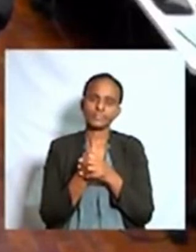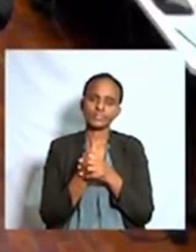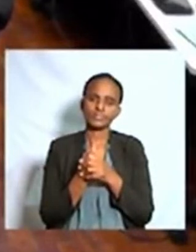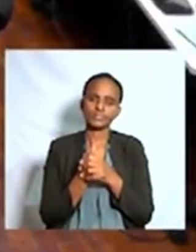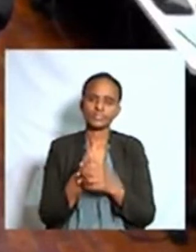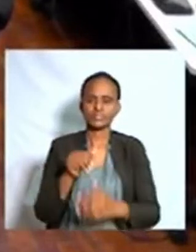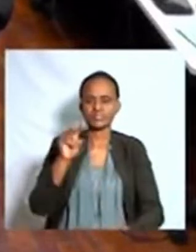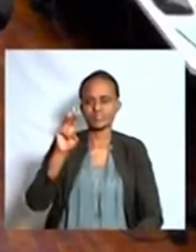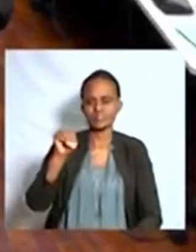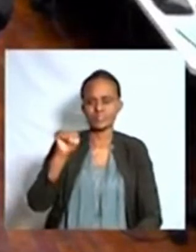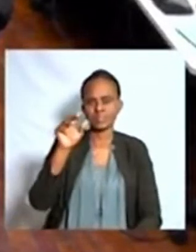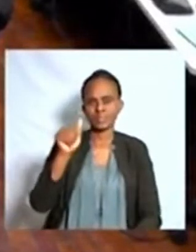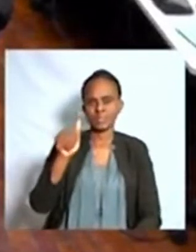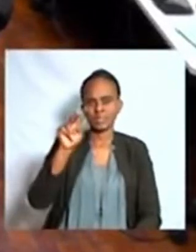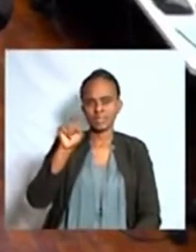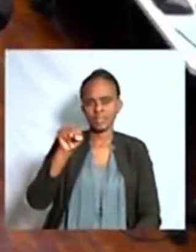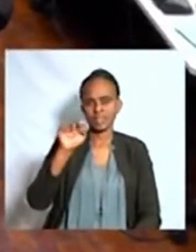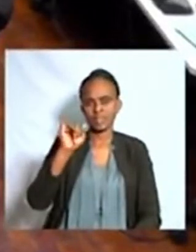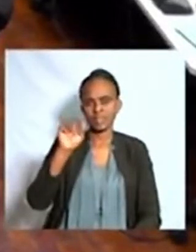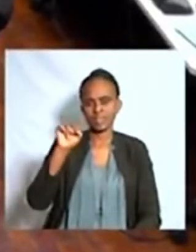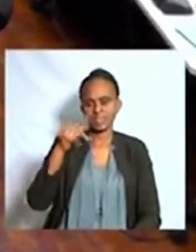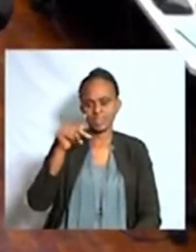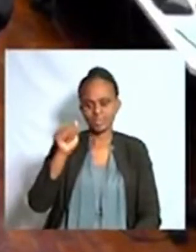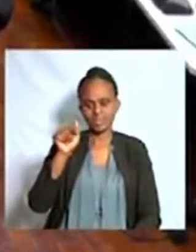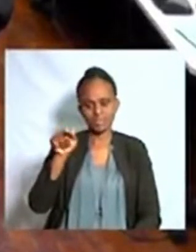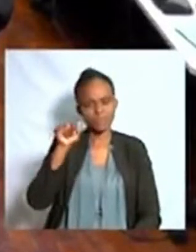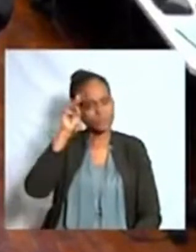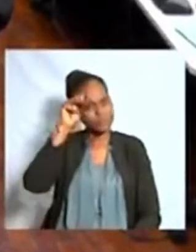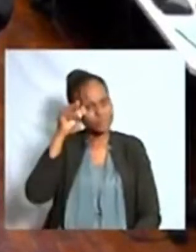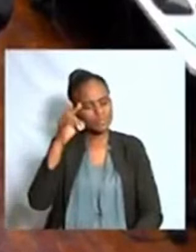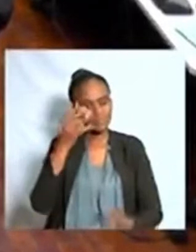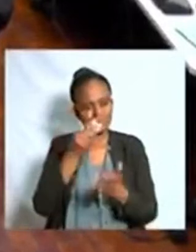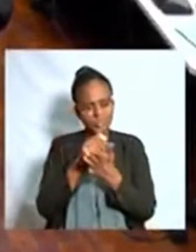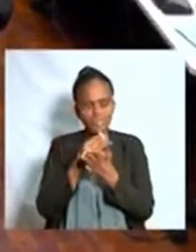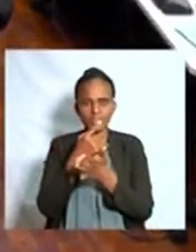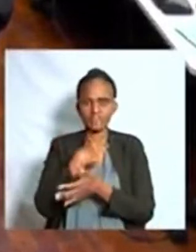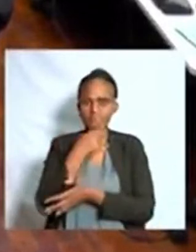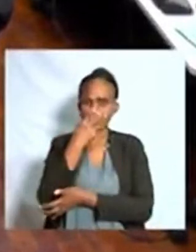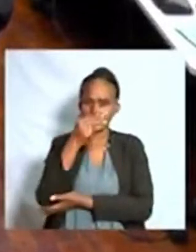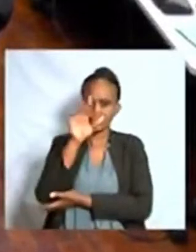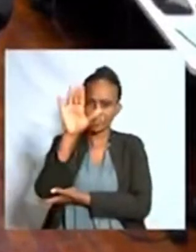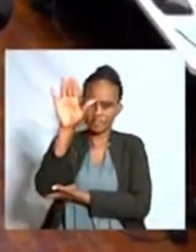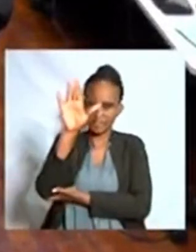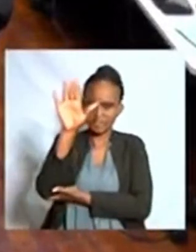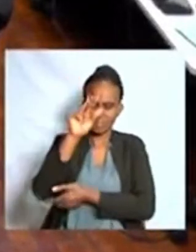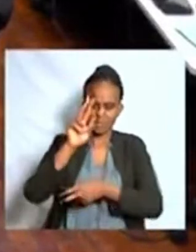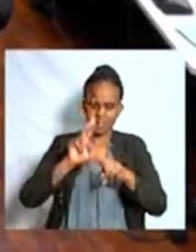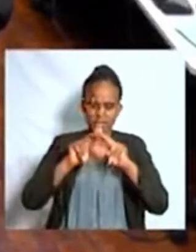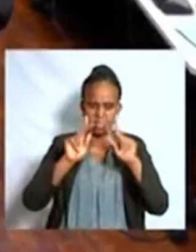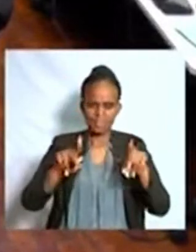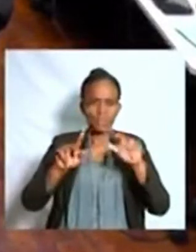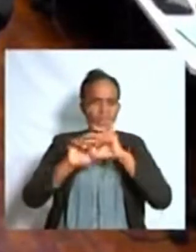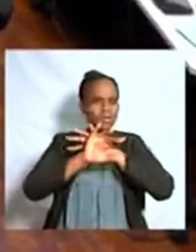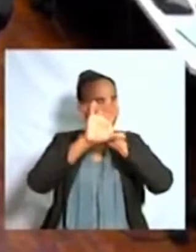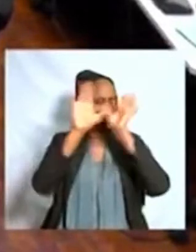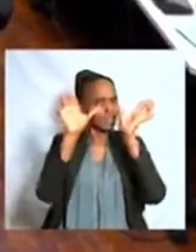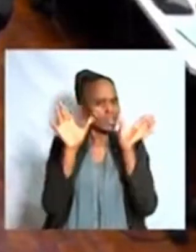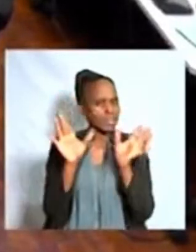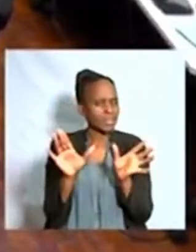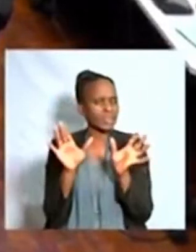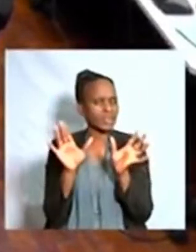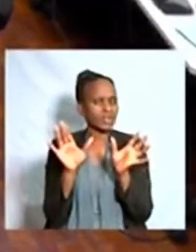Mr. Manunga, Minister of Finance. I've seen your hand. Chair, I just want to give credit on this